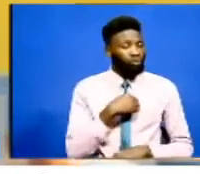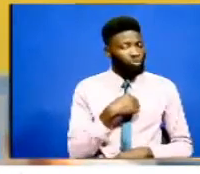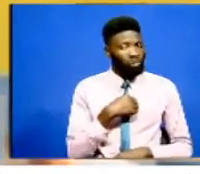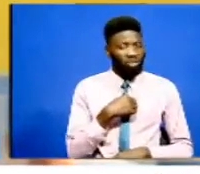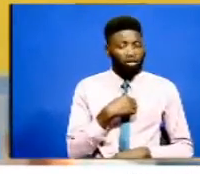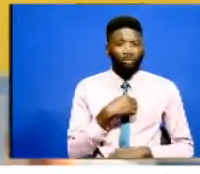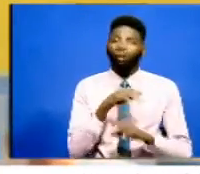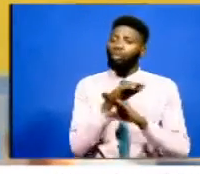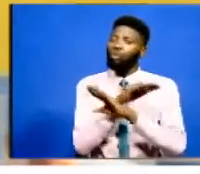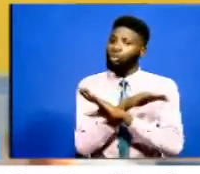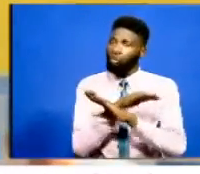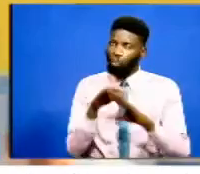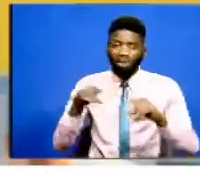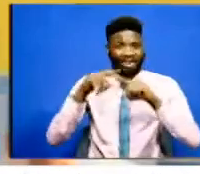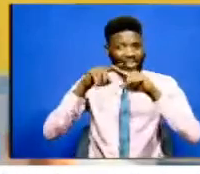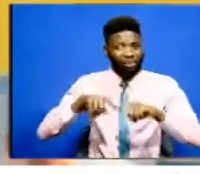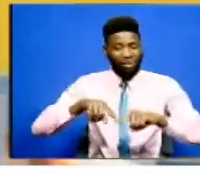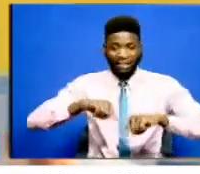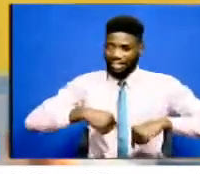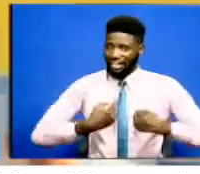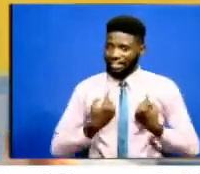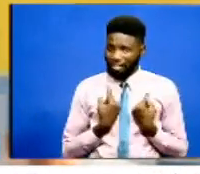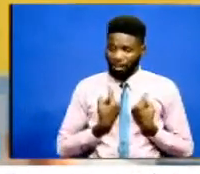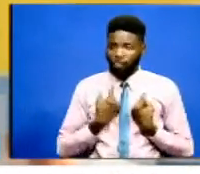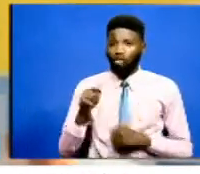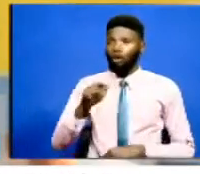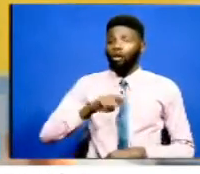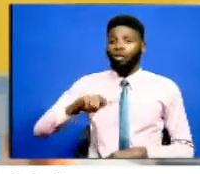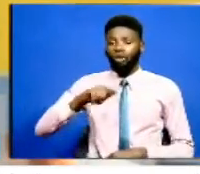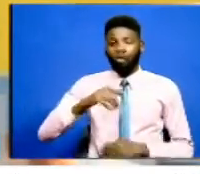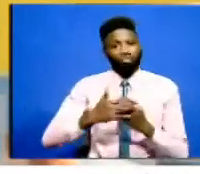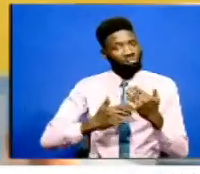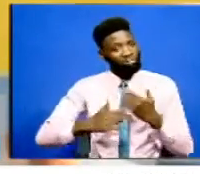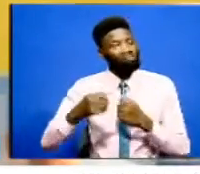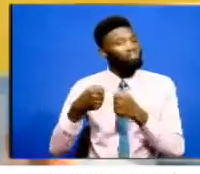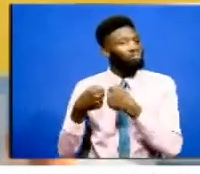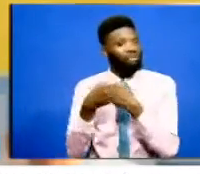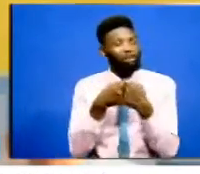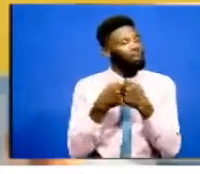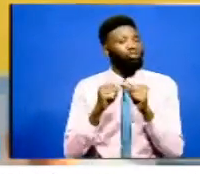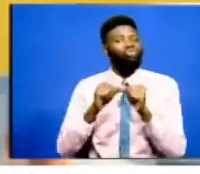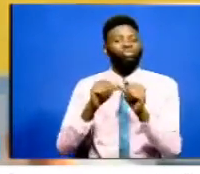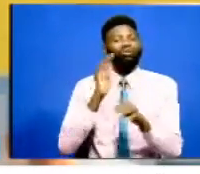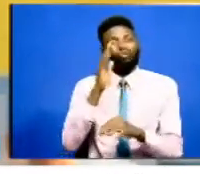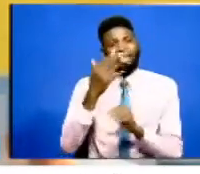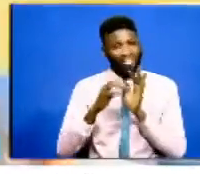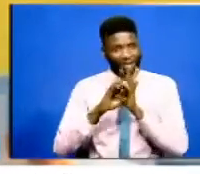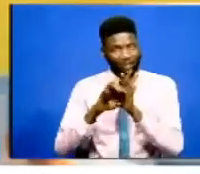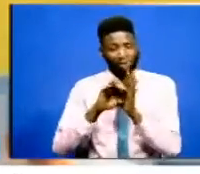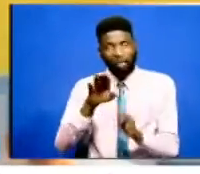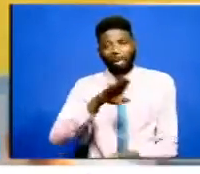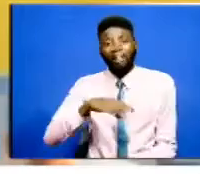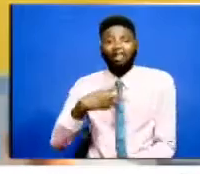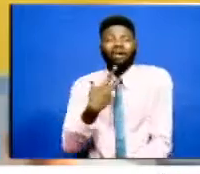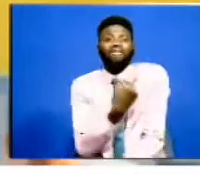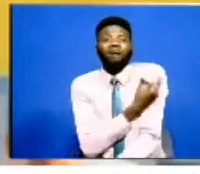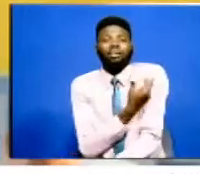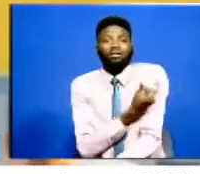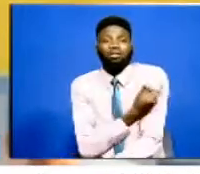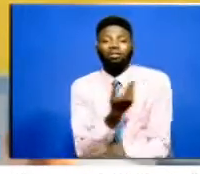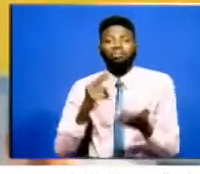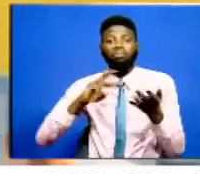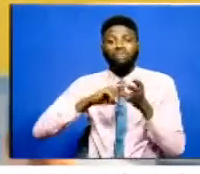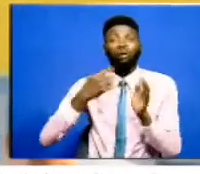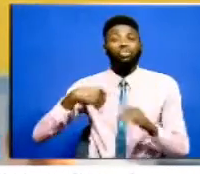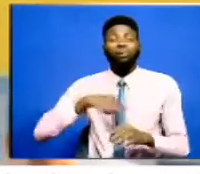unless we rely on ourselves locally, we will continue to be challenged. Take the current issue of vaccines. It is not that we don't have the money